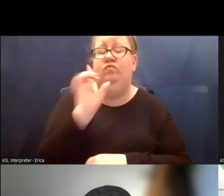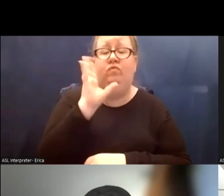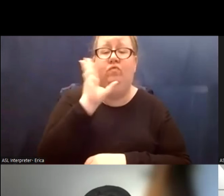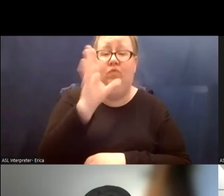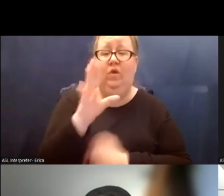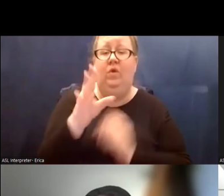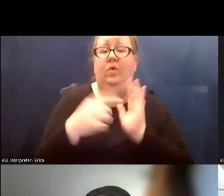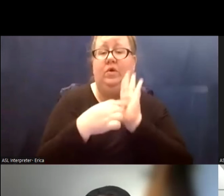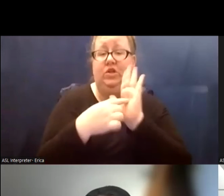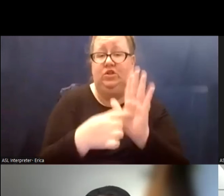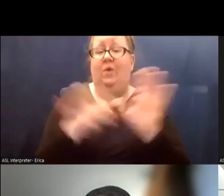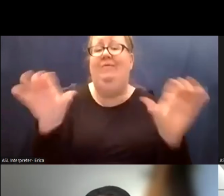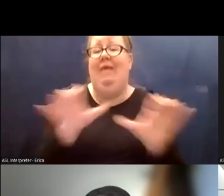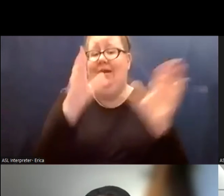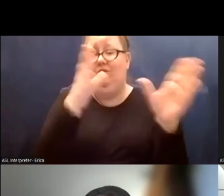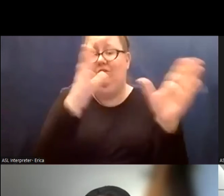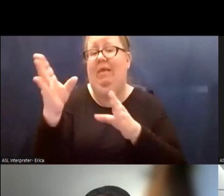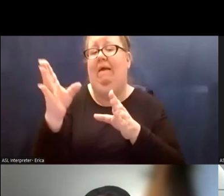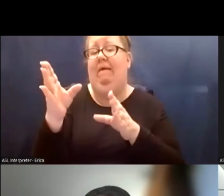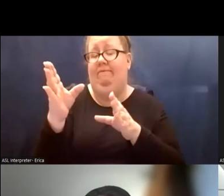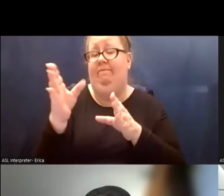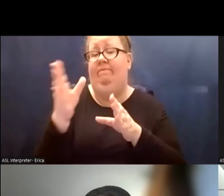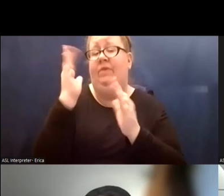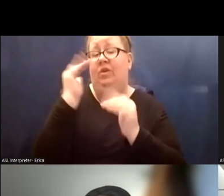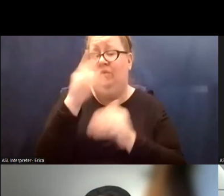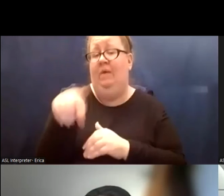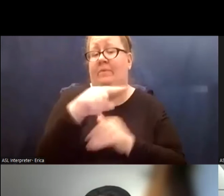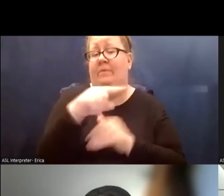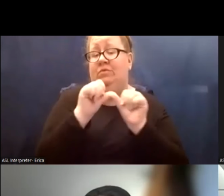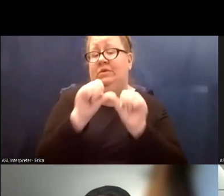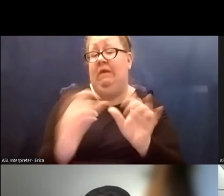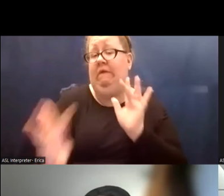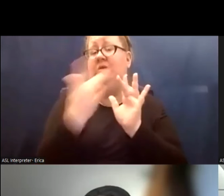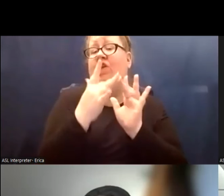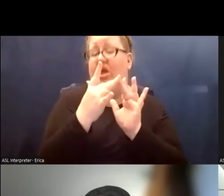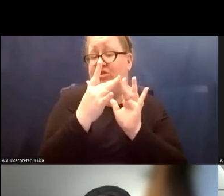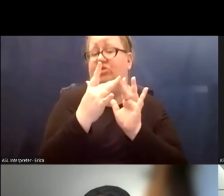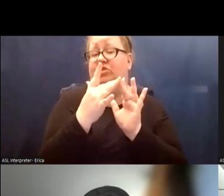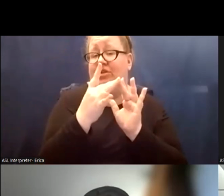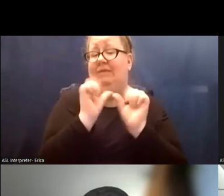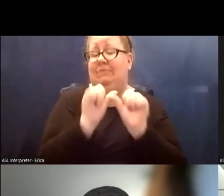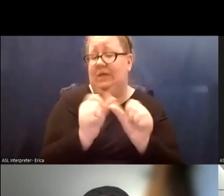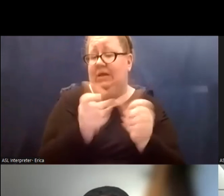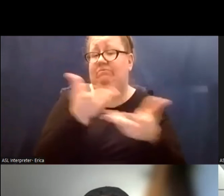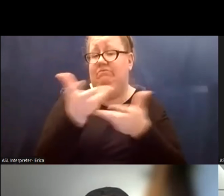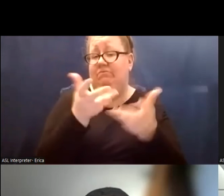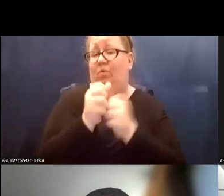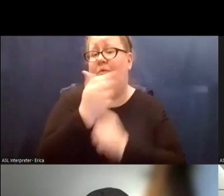showing our action plan. So we hope that you stay in touch. Keep talking with us.